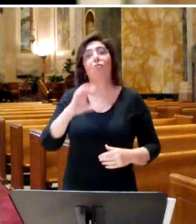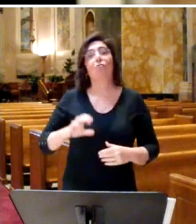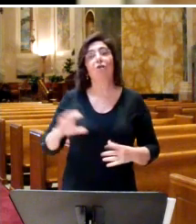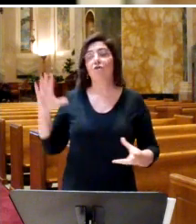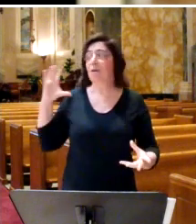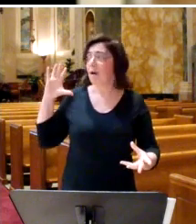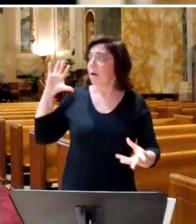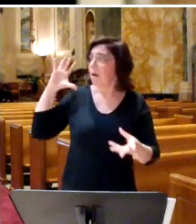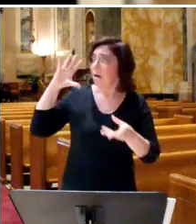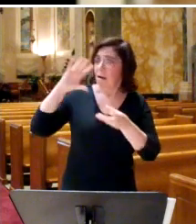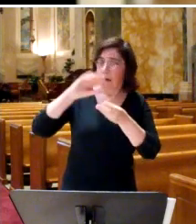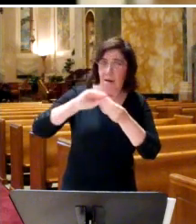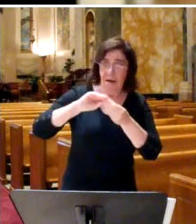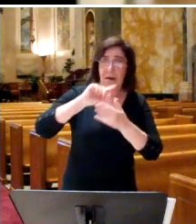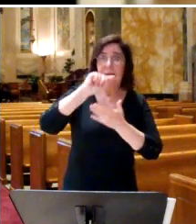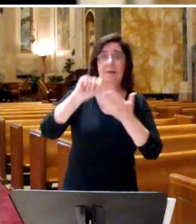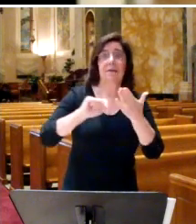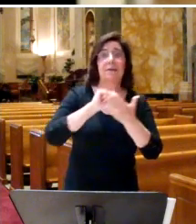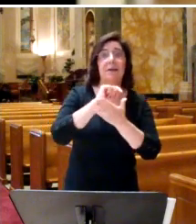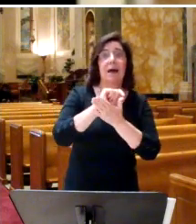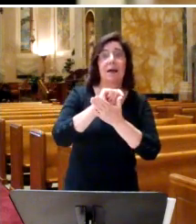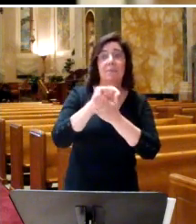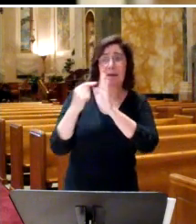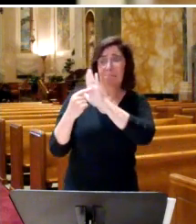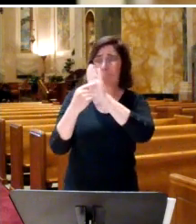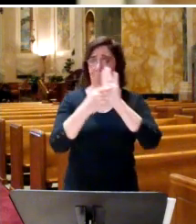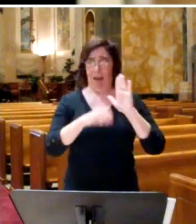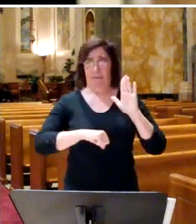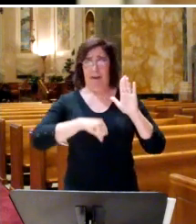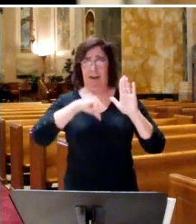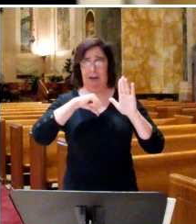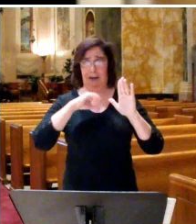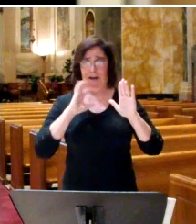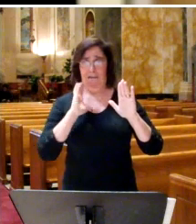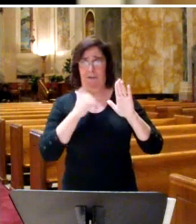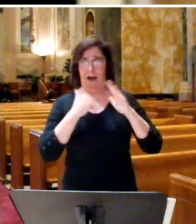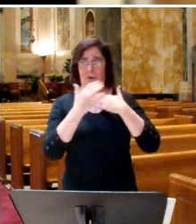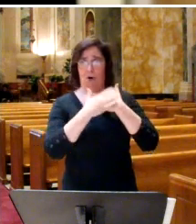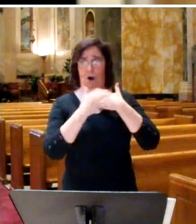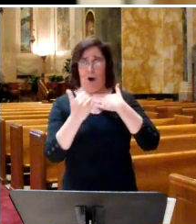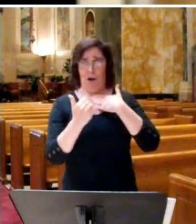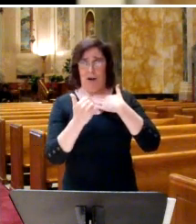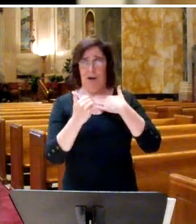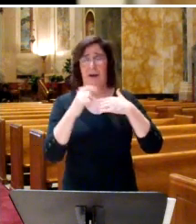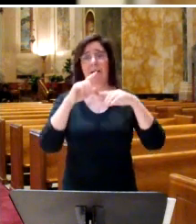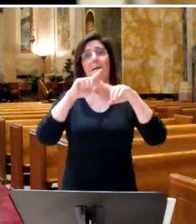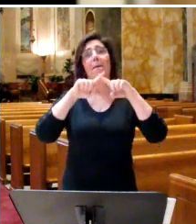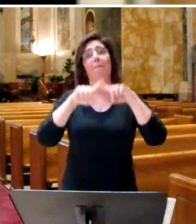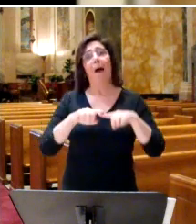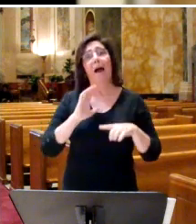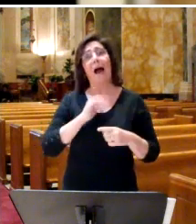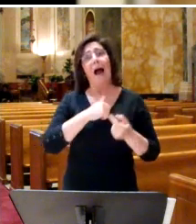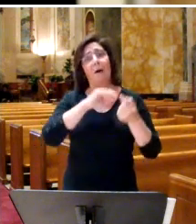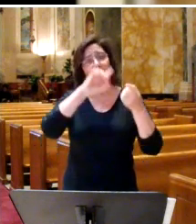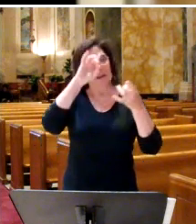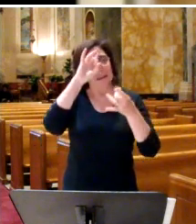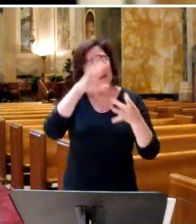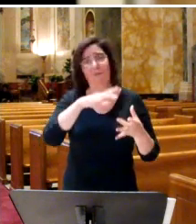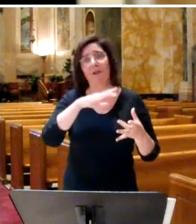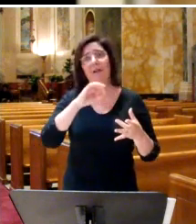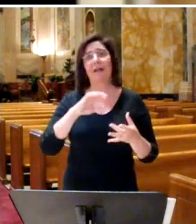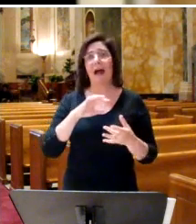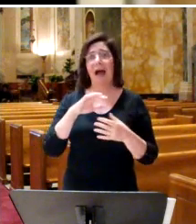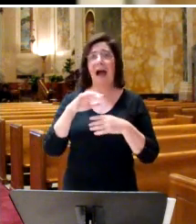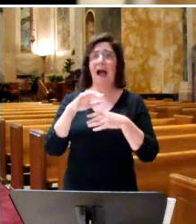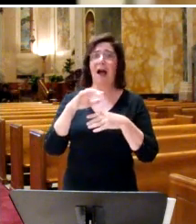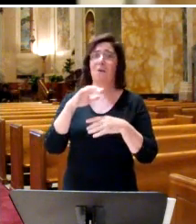has ever betrayed the dignity of our calling by our sinfulness, our hatred, our